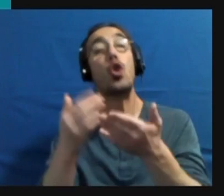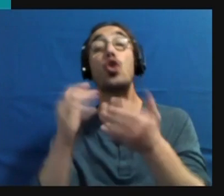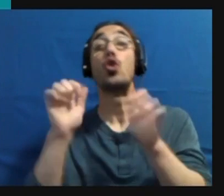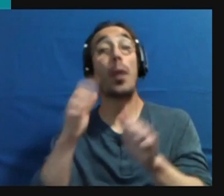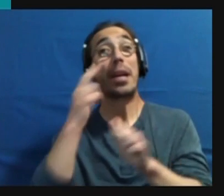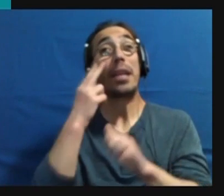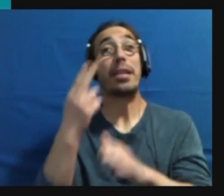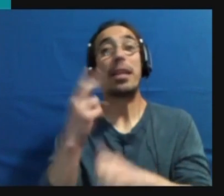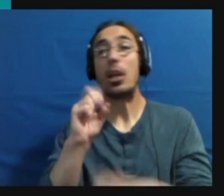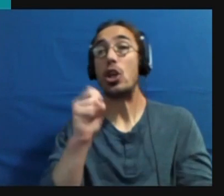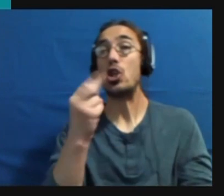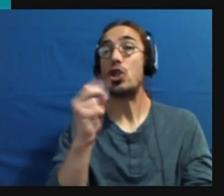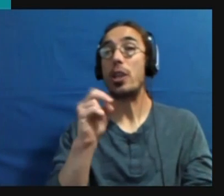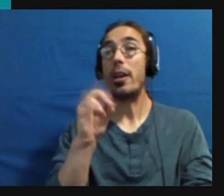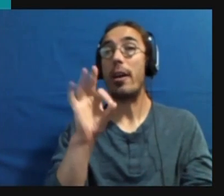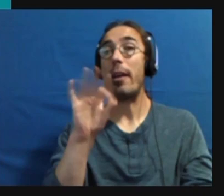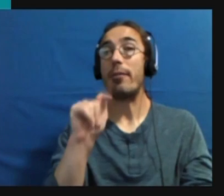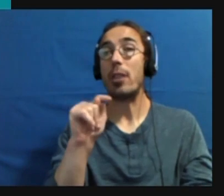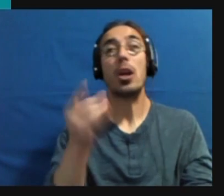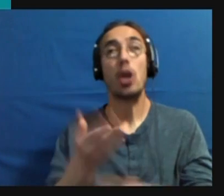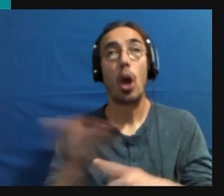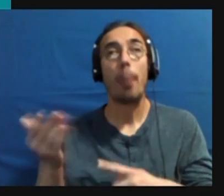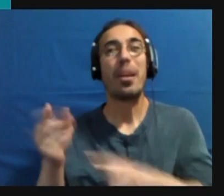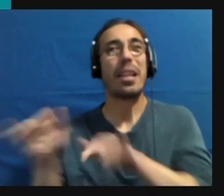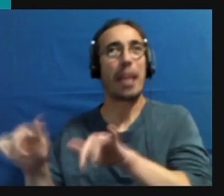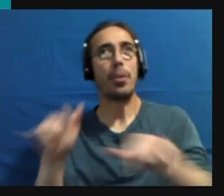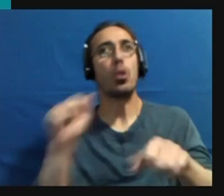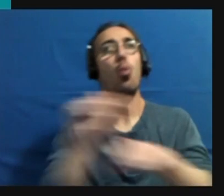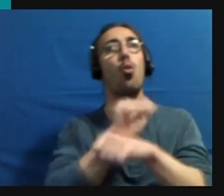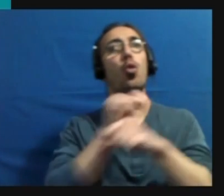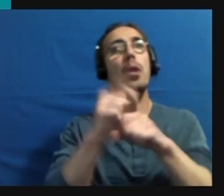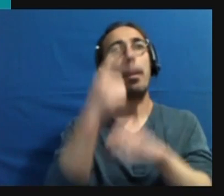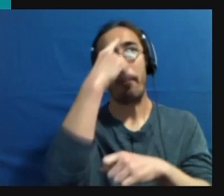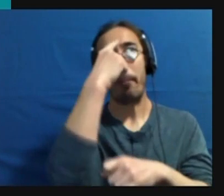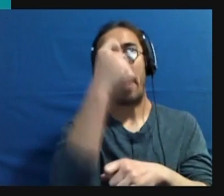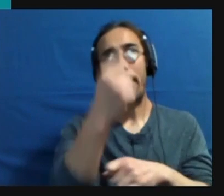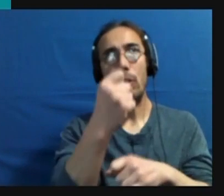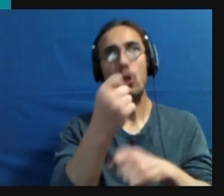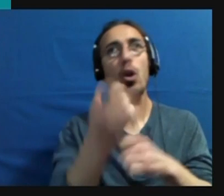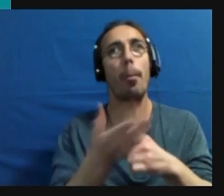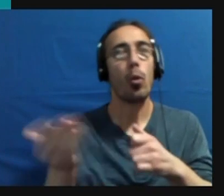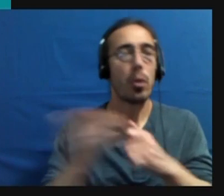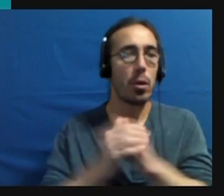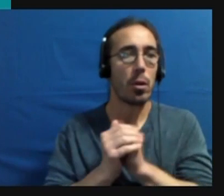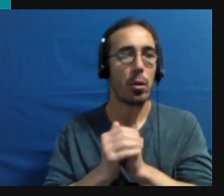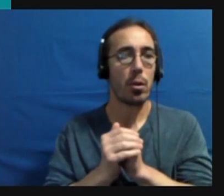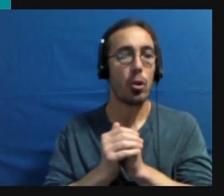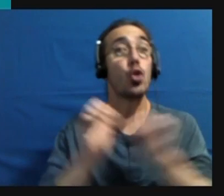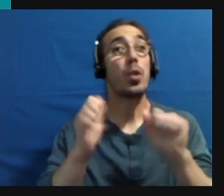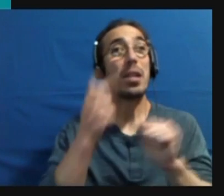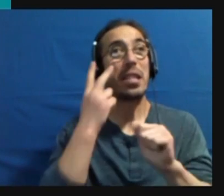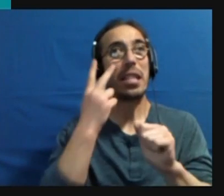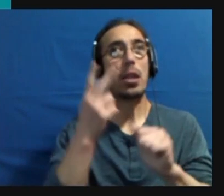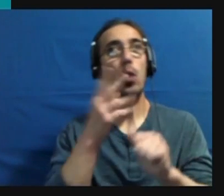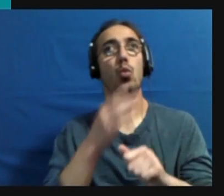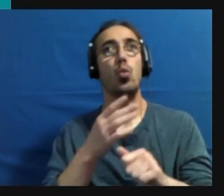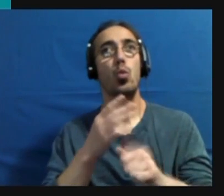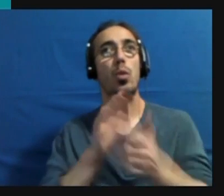component as well as the working memory component. And this is a very lovely way of how our